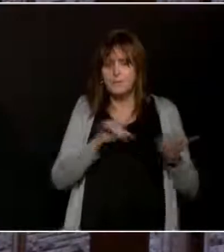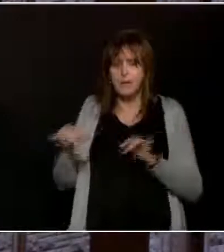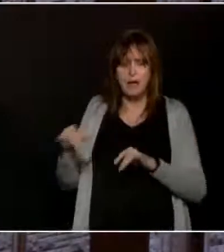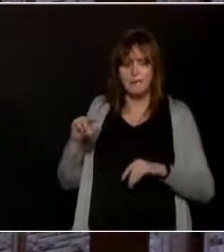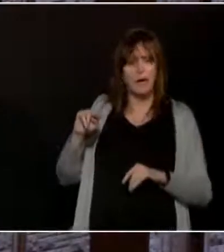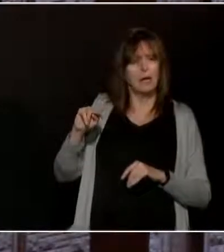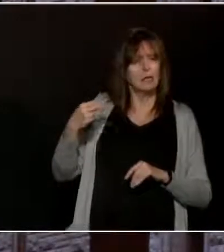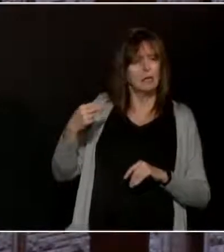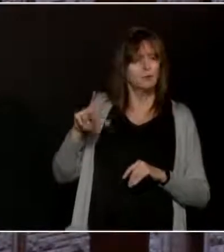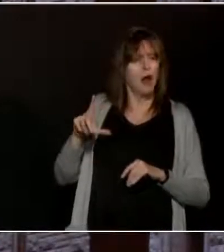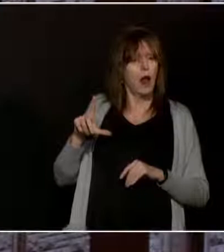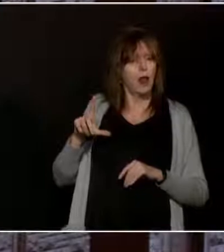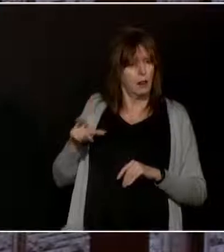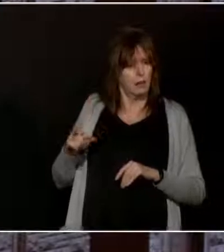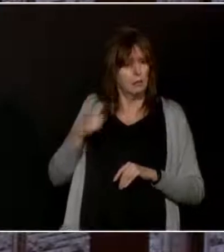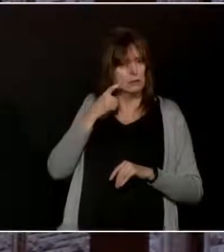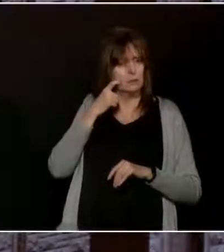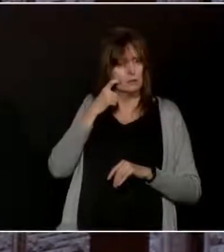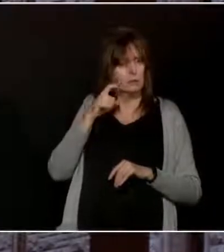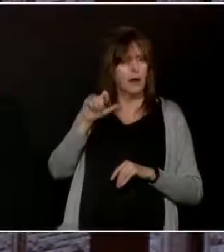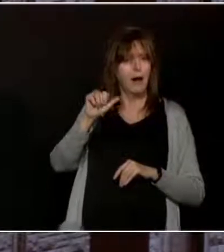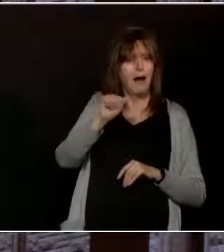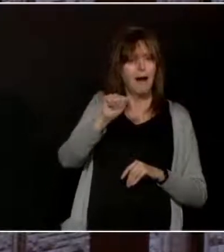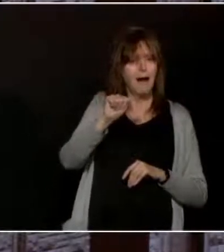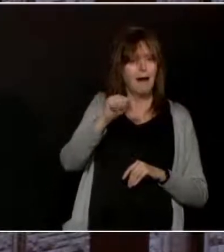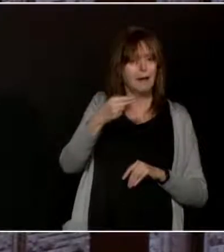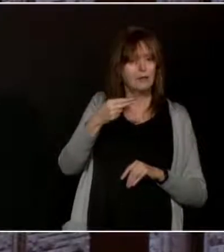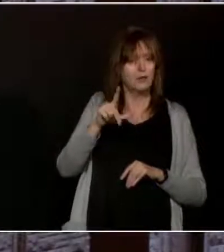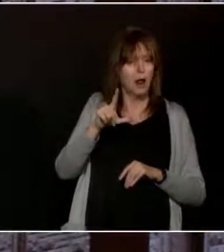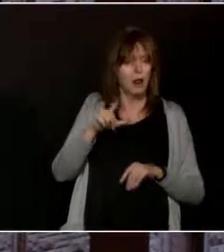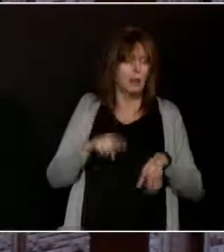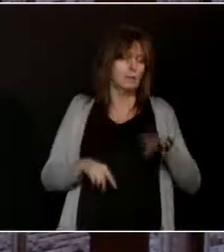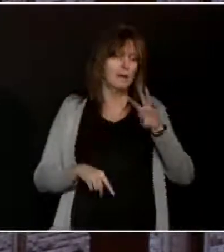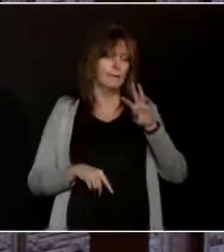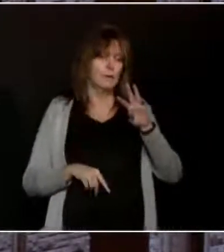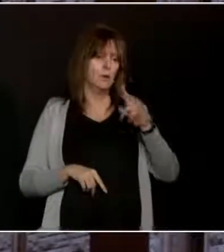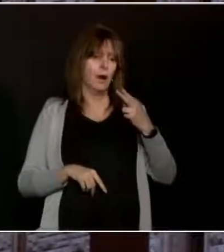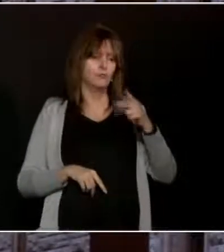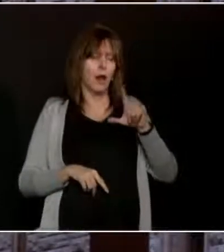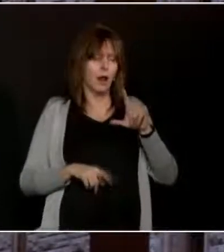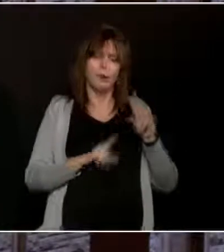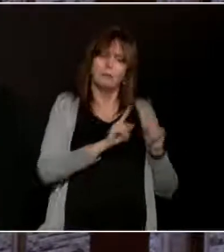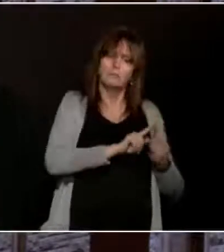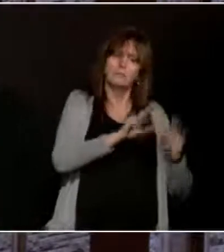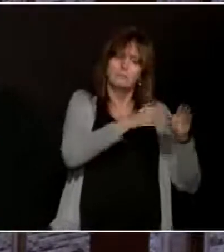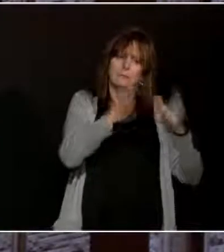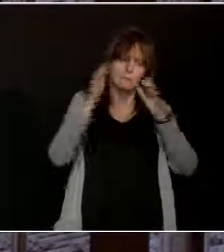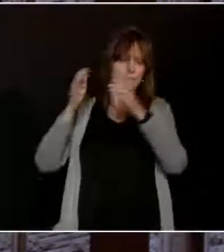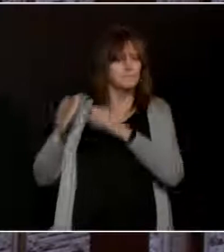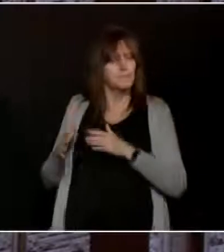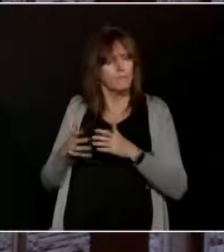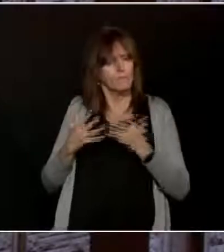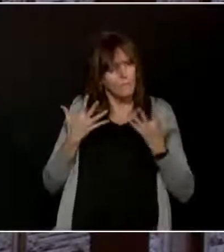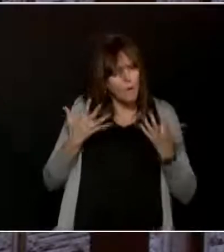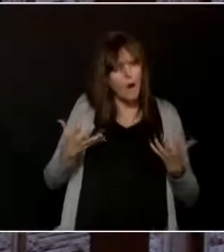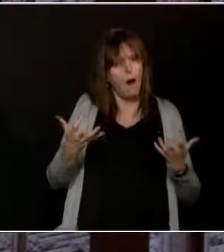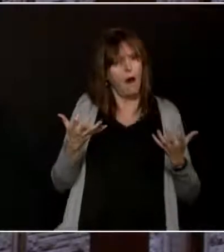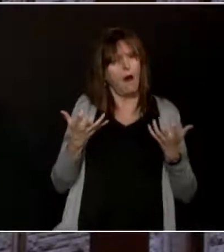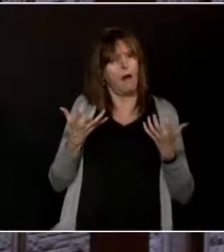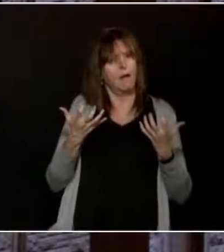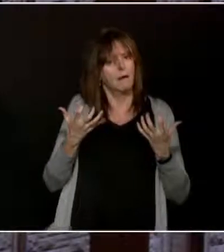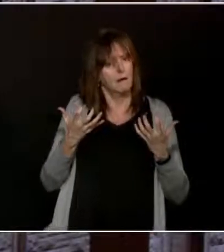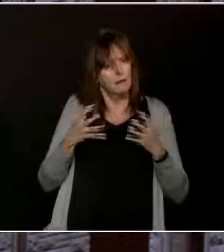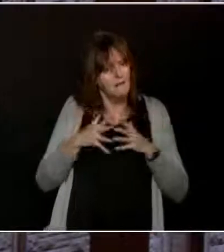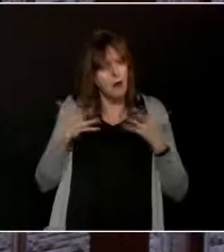and the WHL and different ones, because what we've been wanting to have is that they would emulate as much as possible the